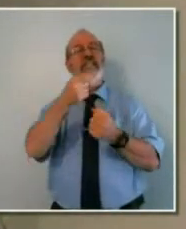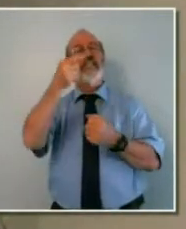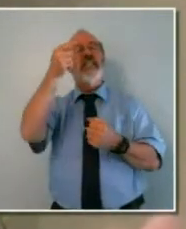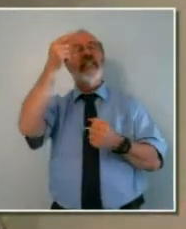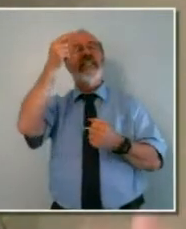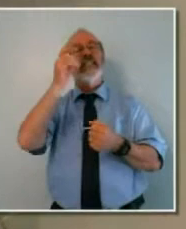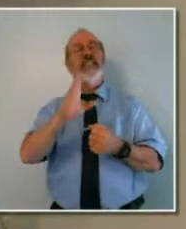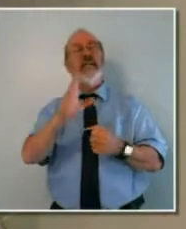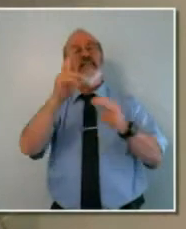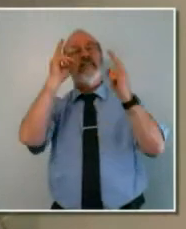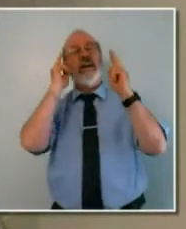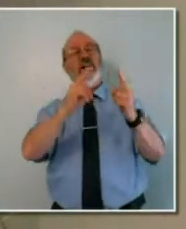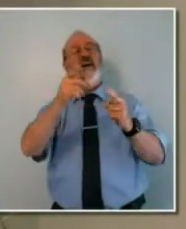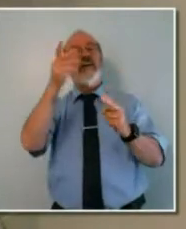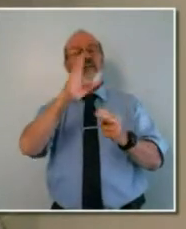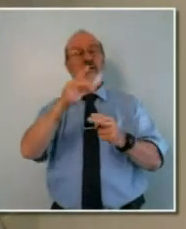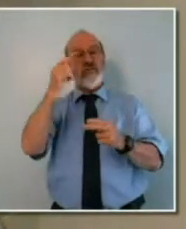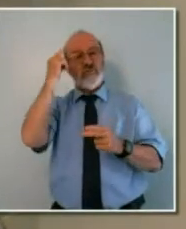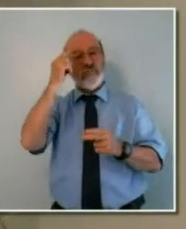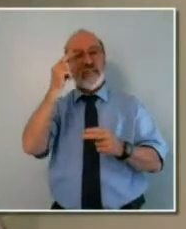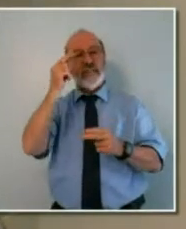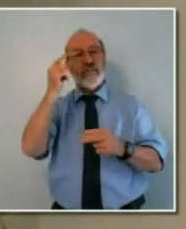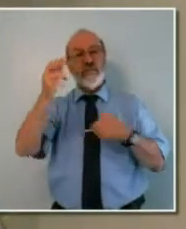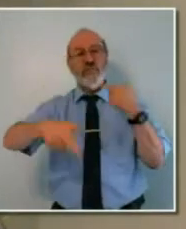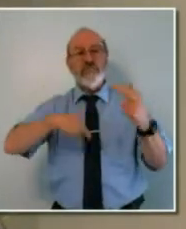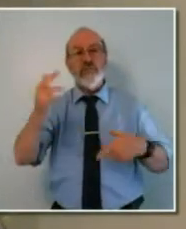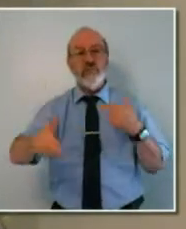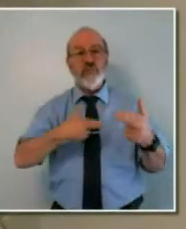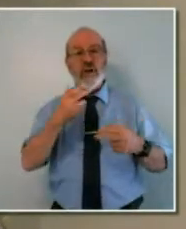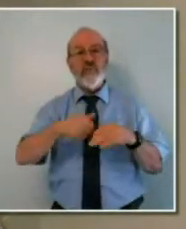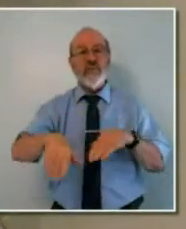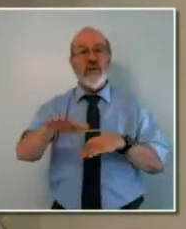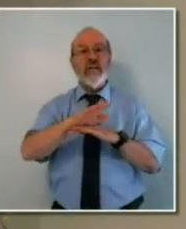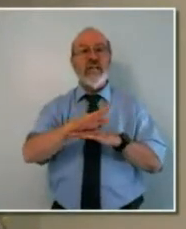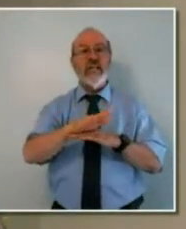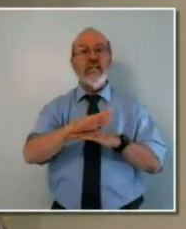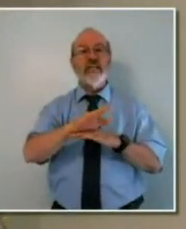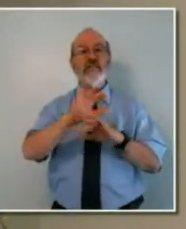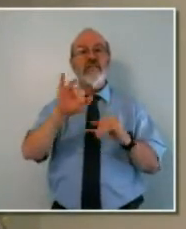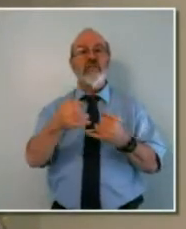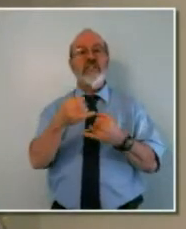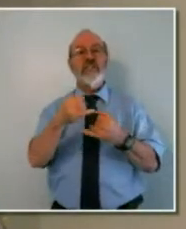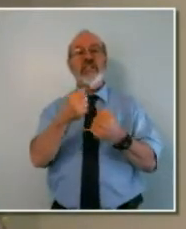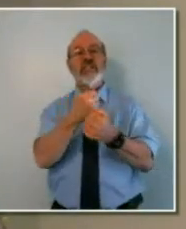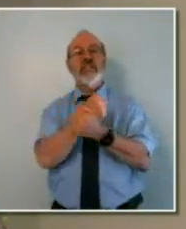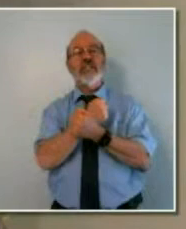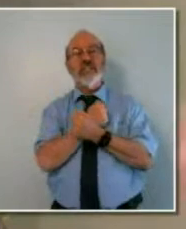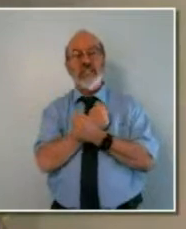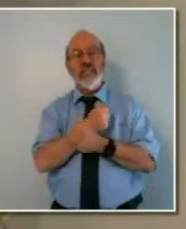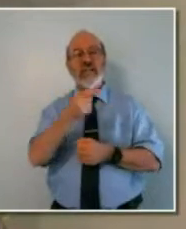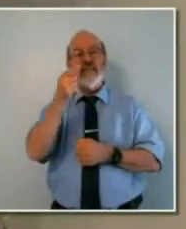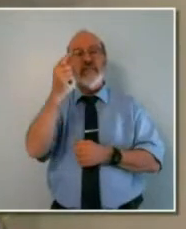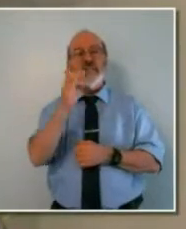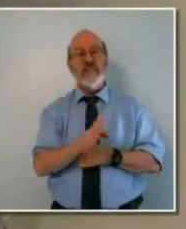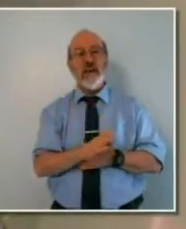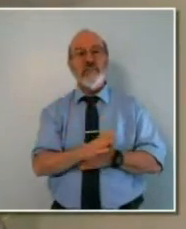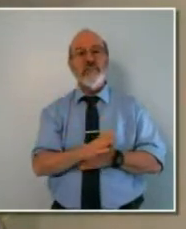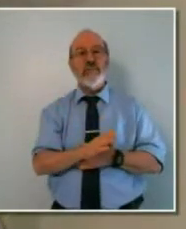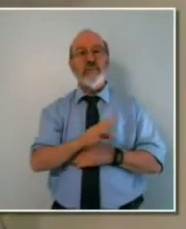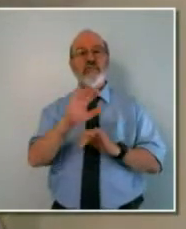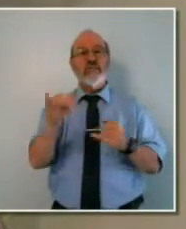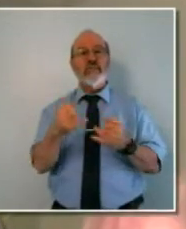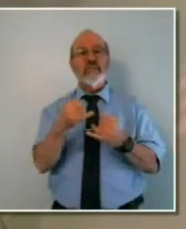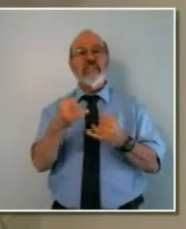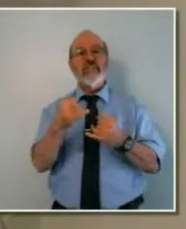honor God? Do you suppose there would be a revival in our land if we would just love God? If we would just